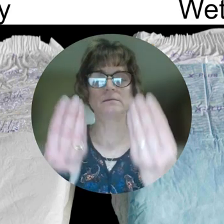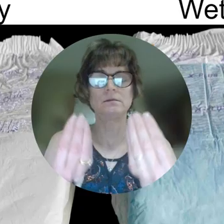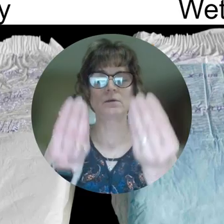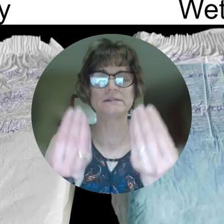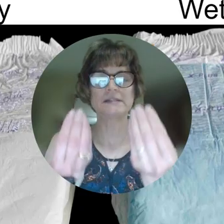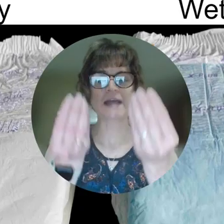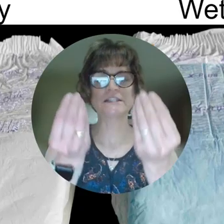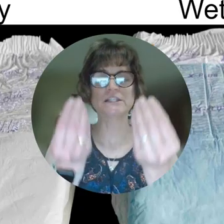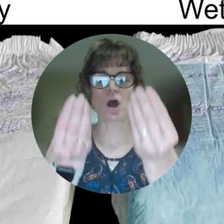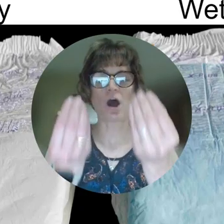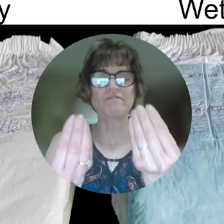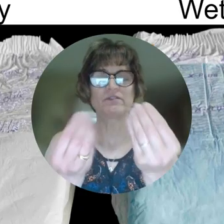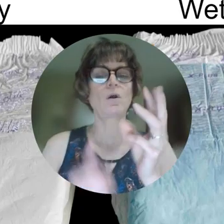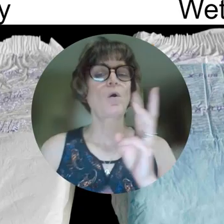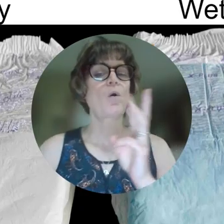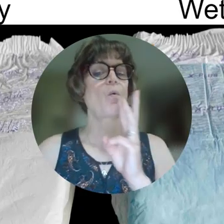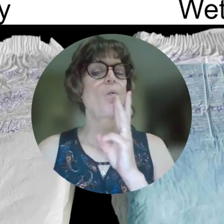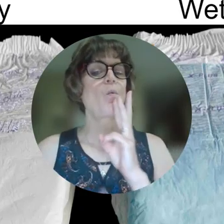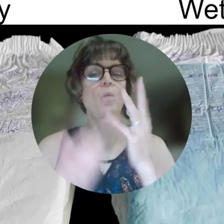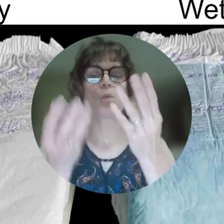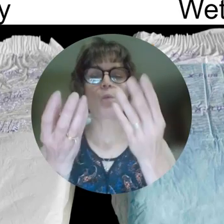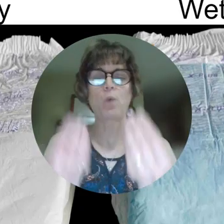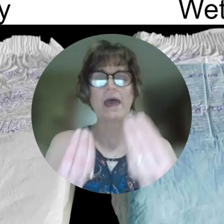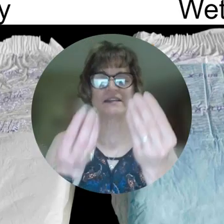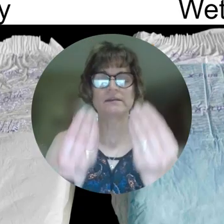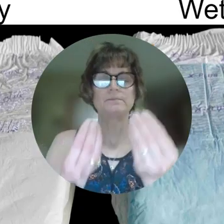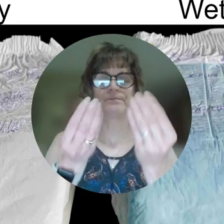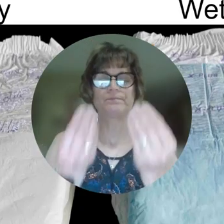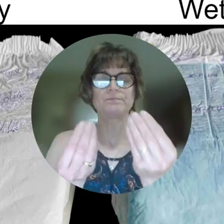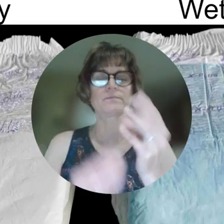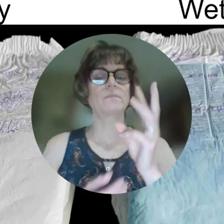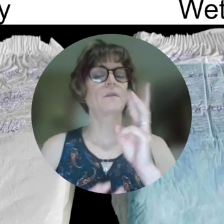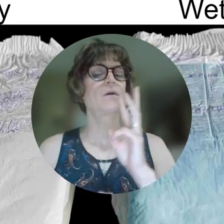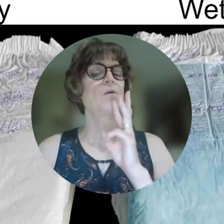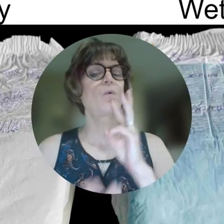then sign soft. Wet.